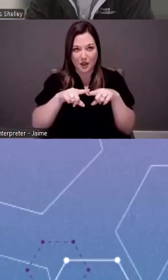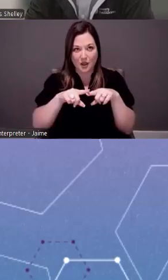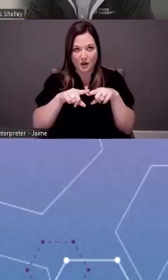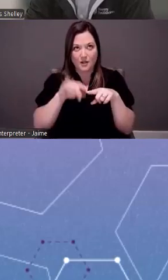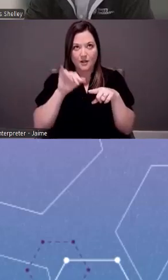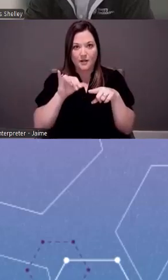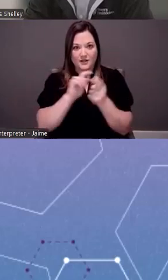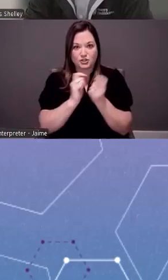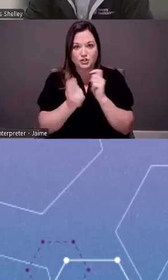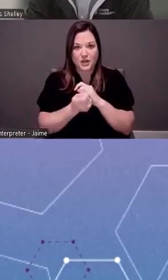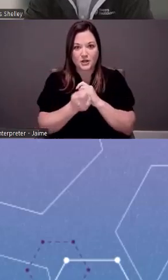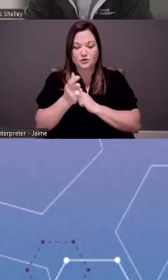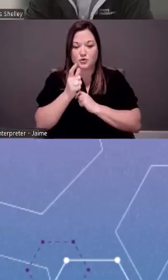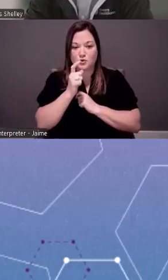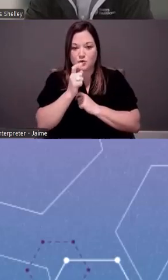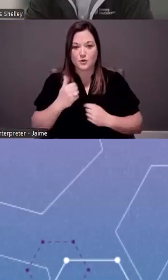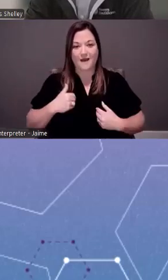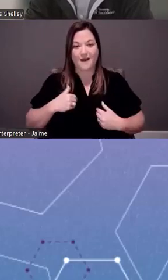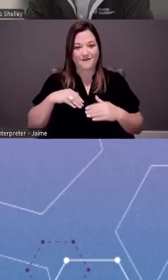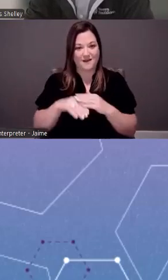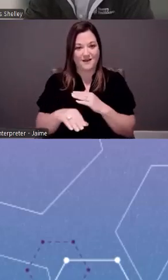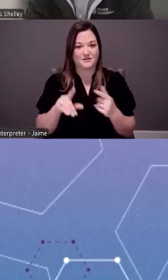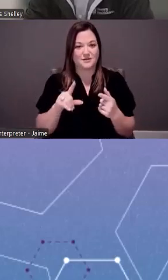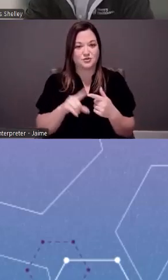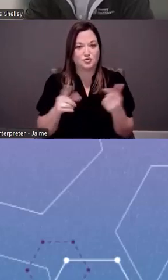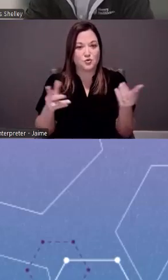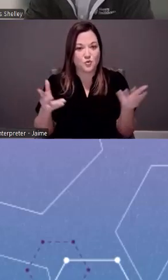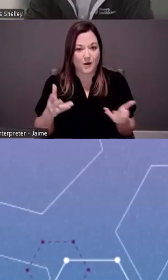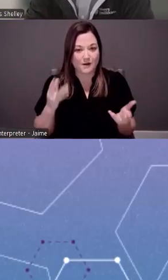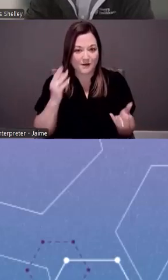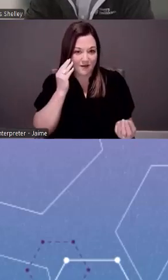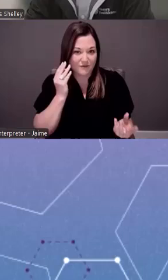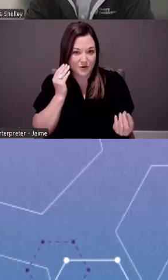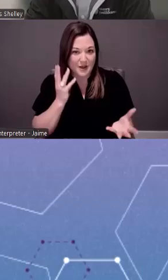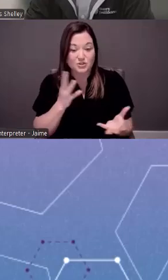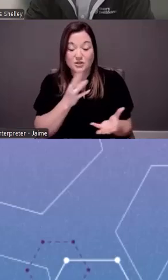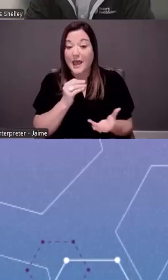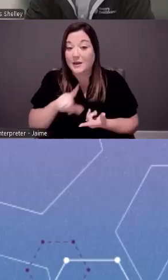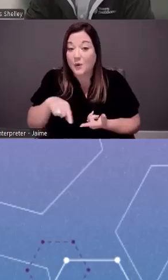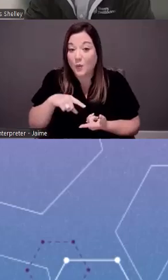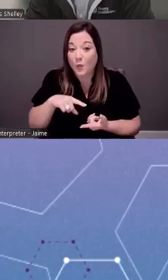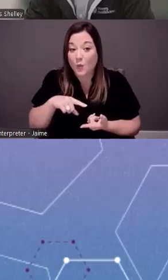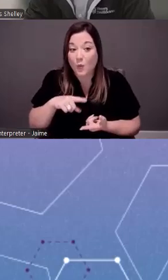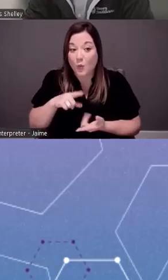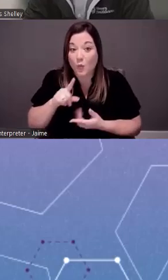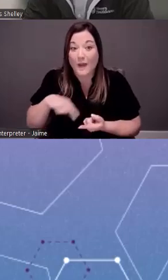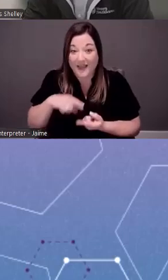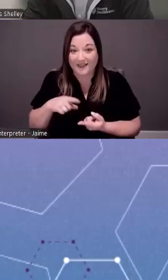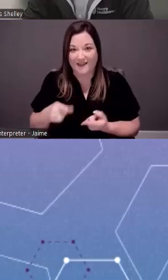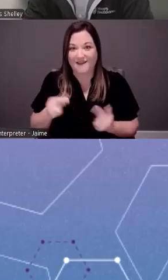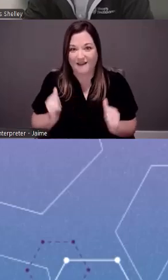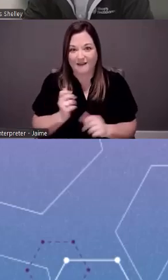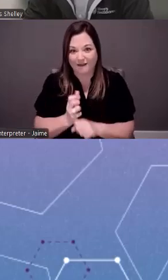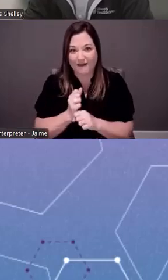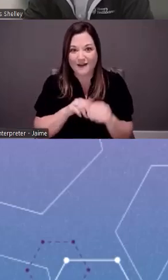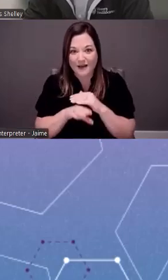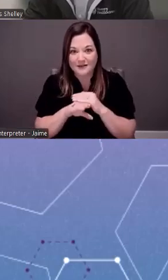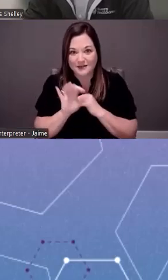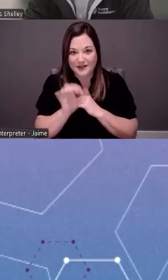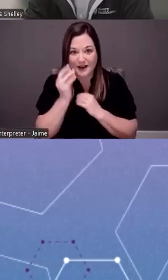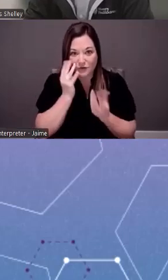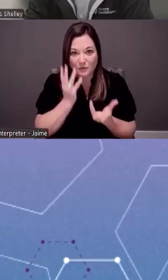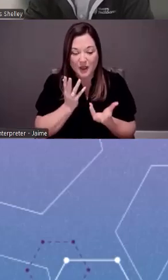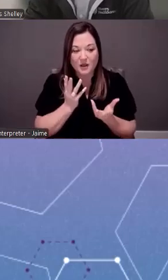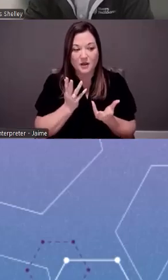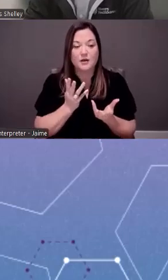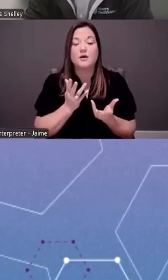access to what information and when they have access to it. And just by changing who has access to